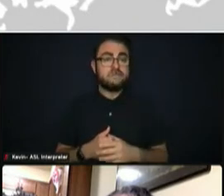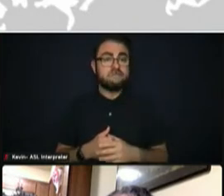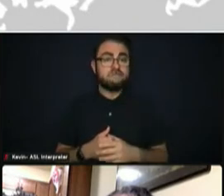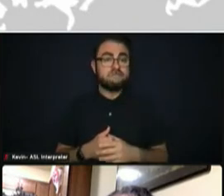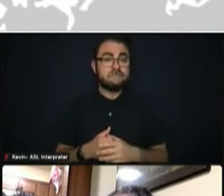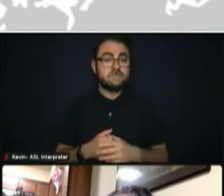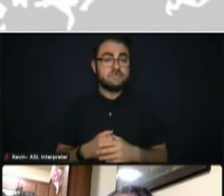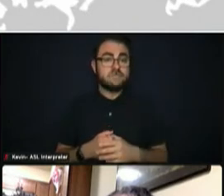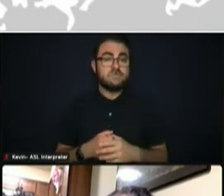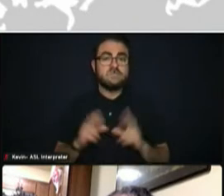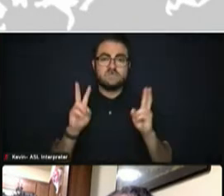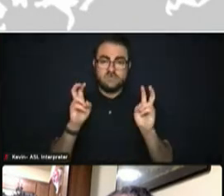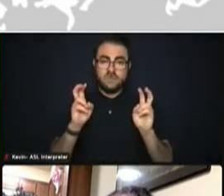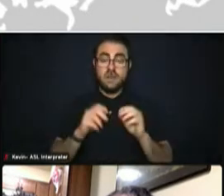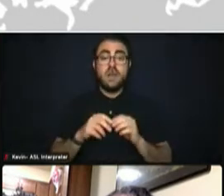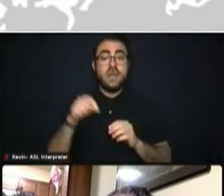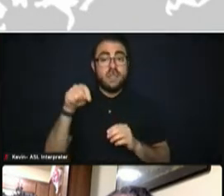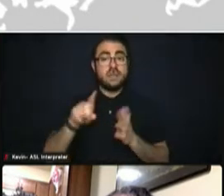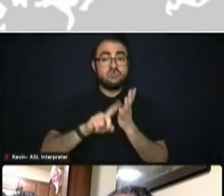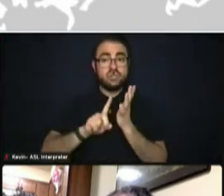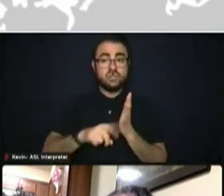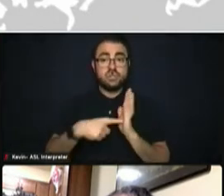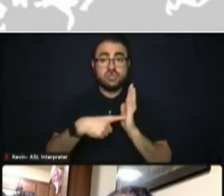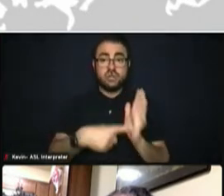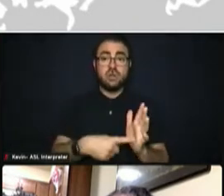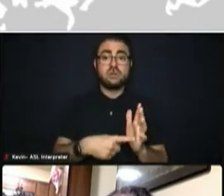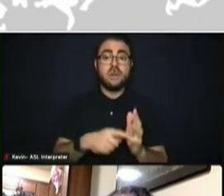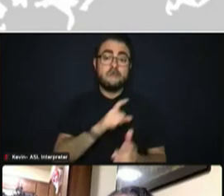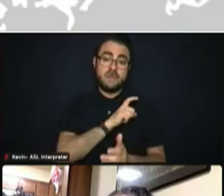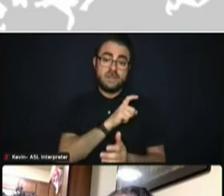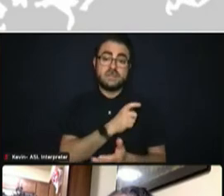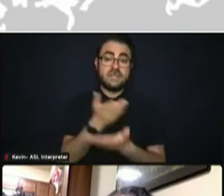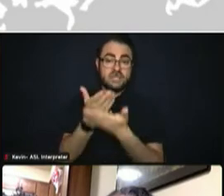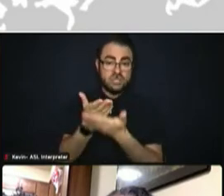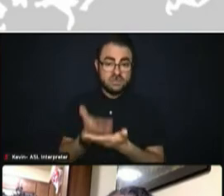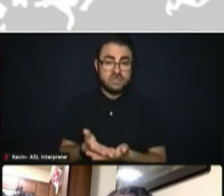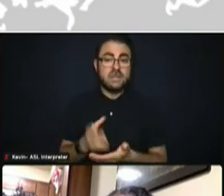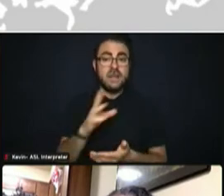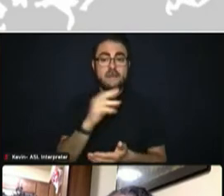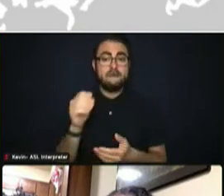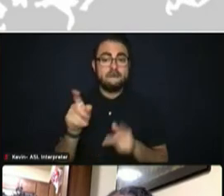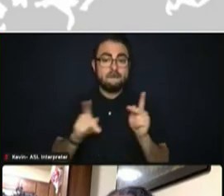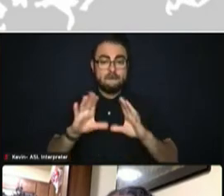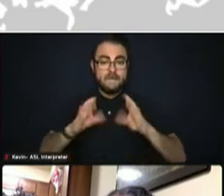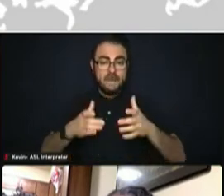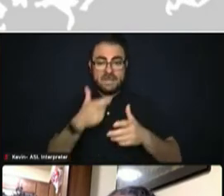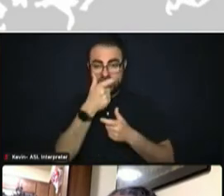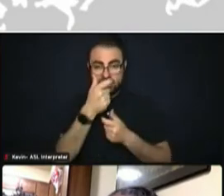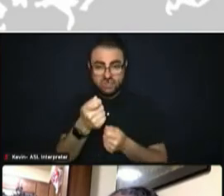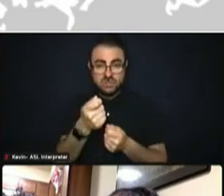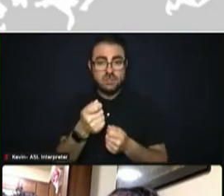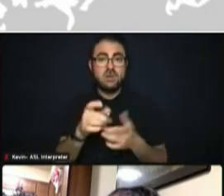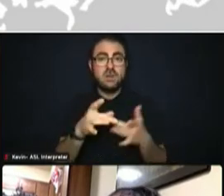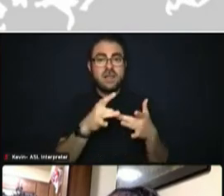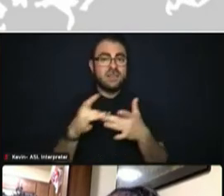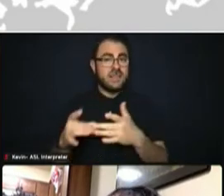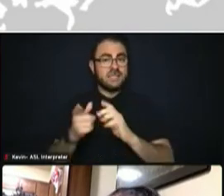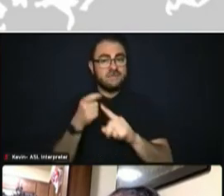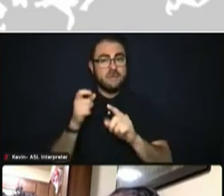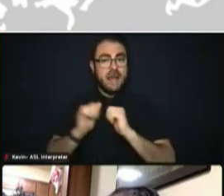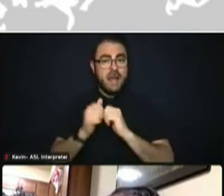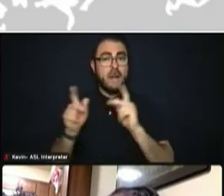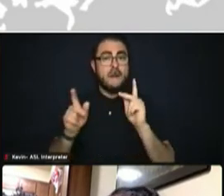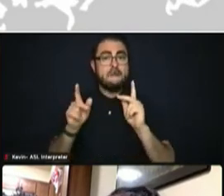clearly shows that police legitimacy and public trust are driven by how the community is treated or mistreated by